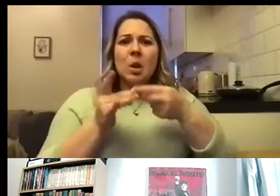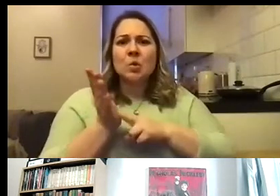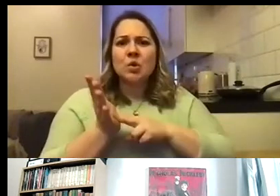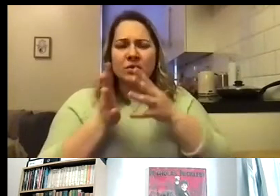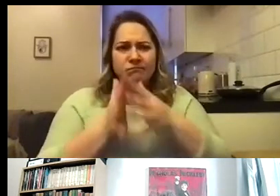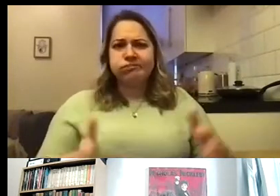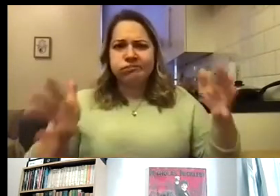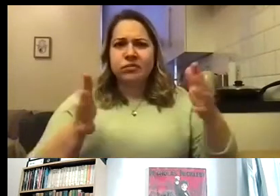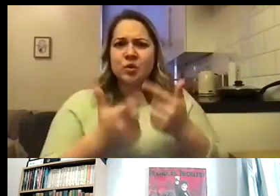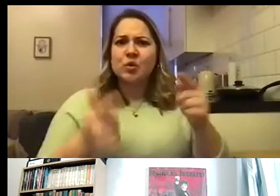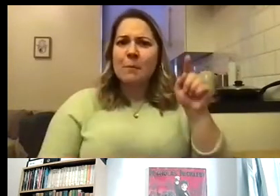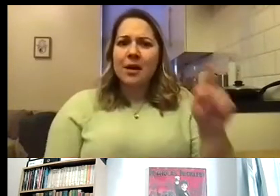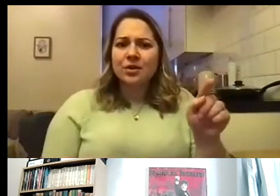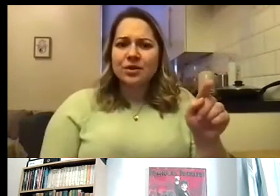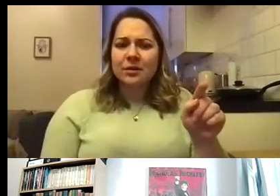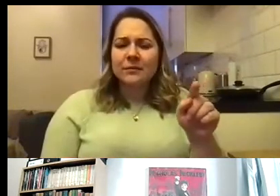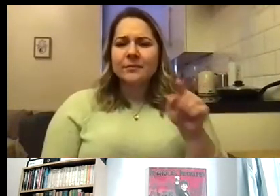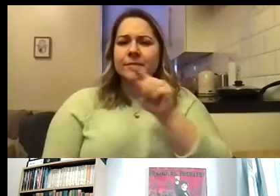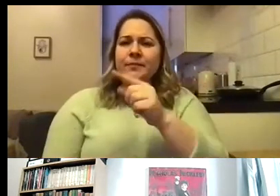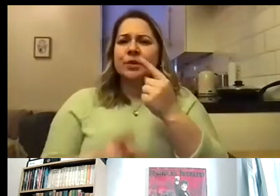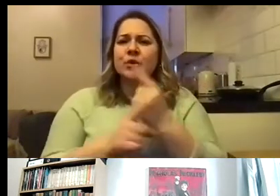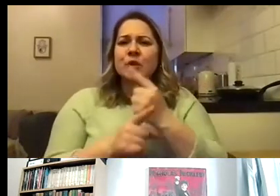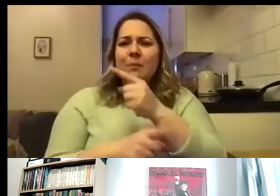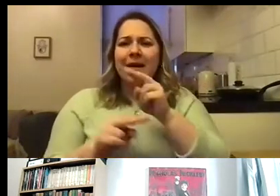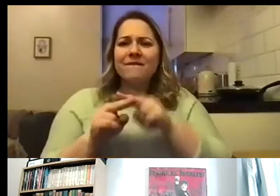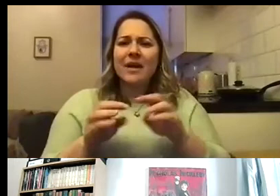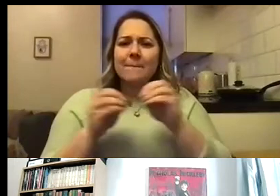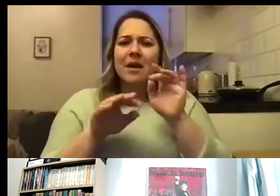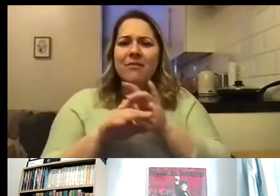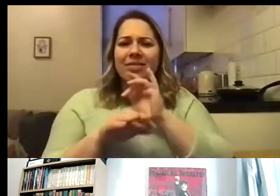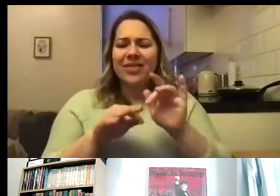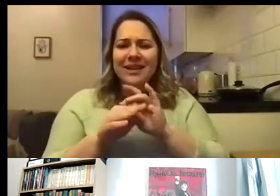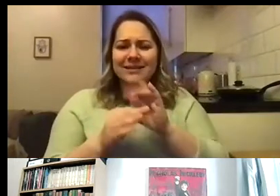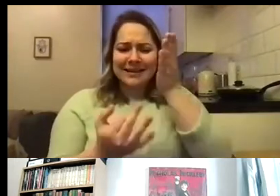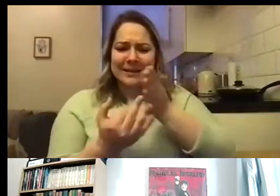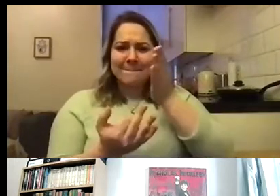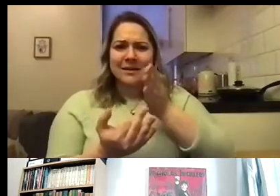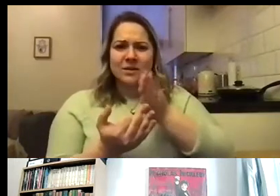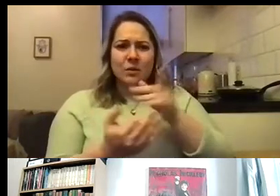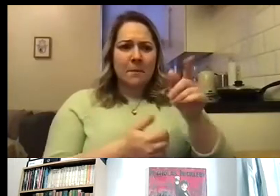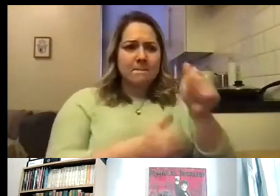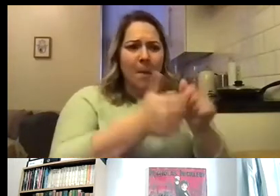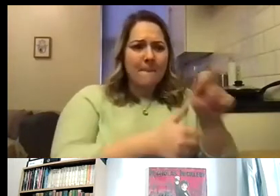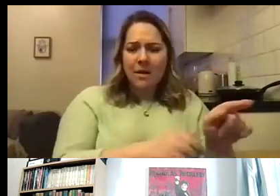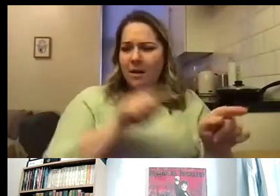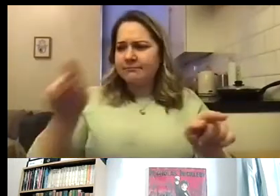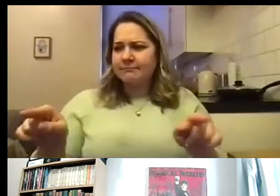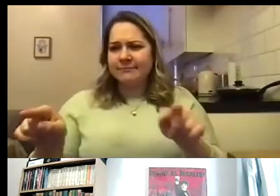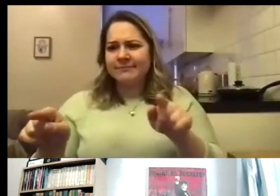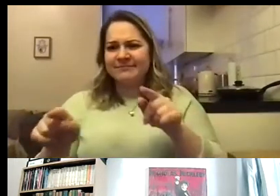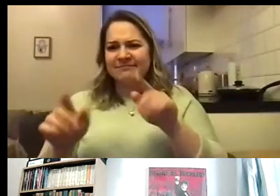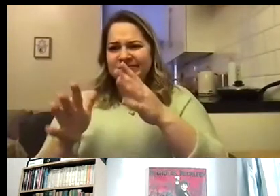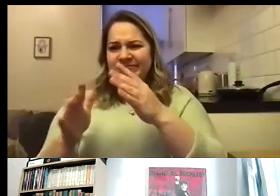funny that you were talking about the Finborough Theatre being located between kind of opulence and you know, kind of impoverishment.